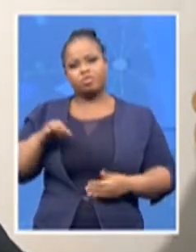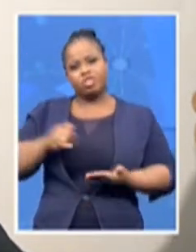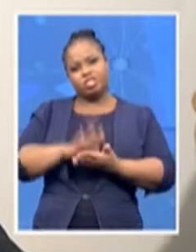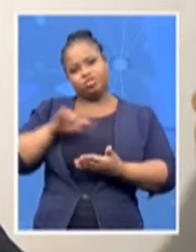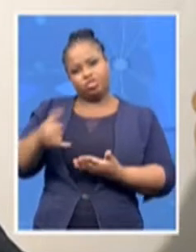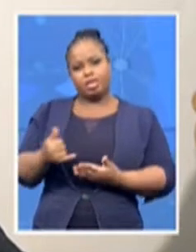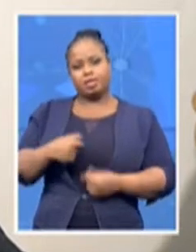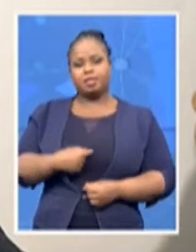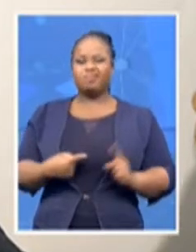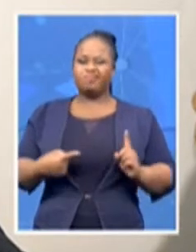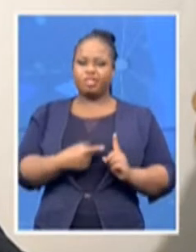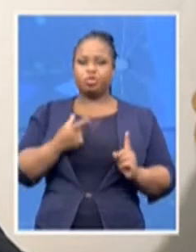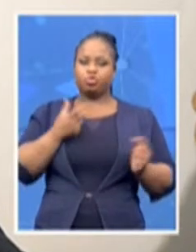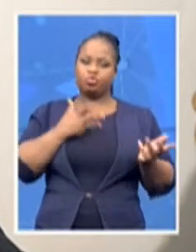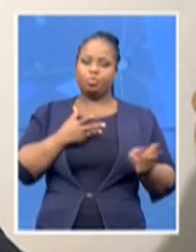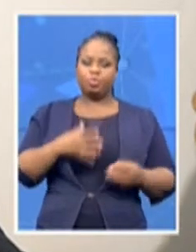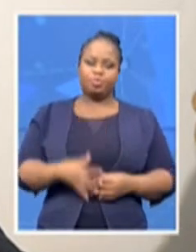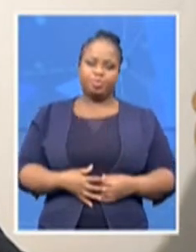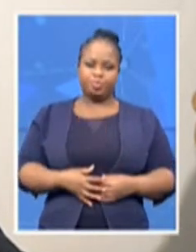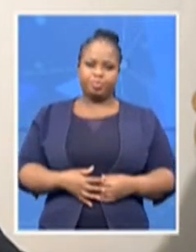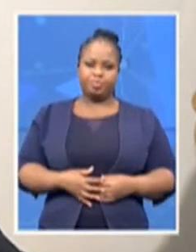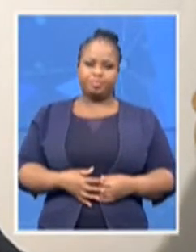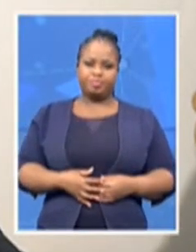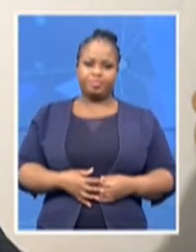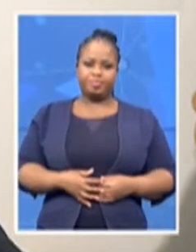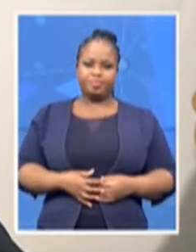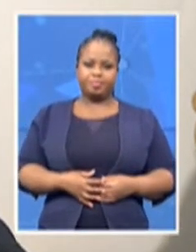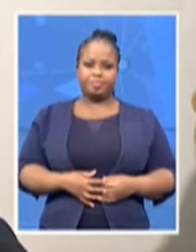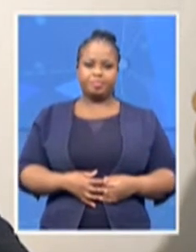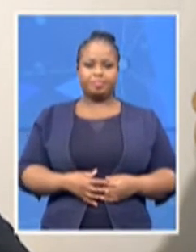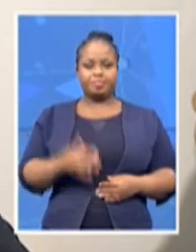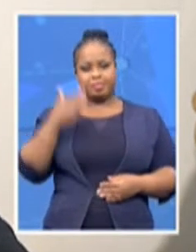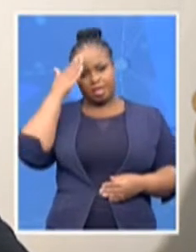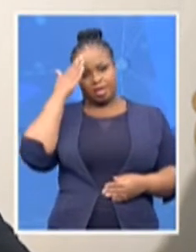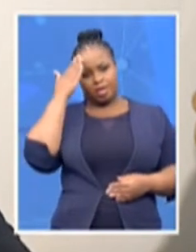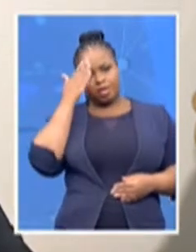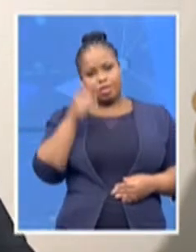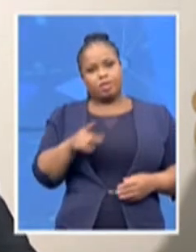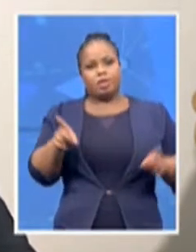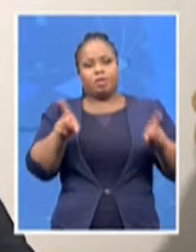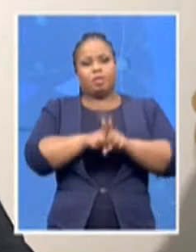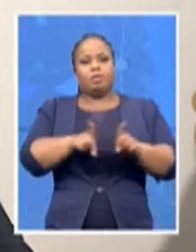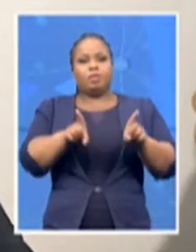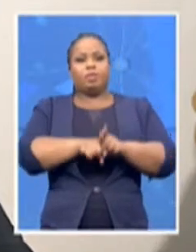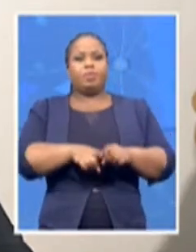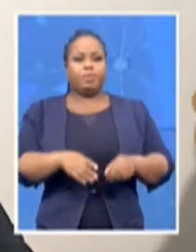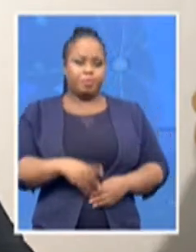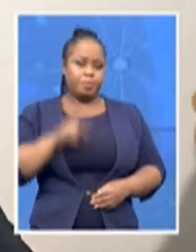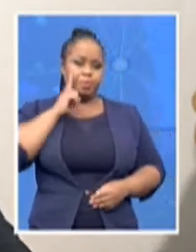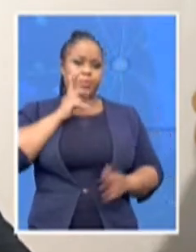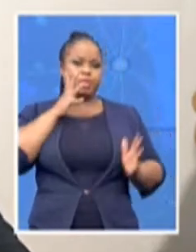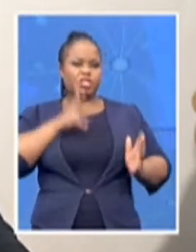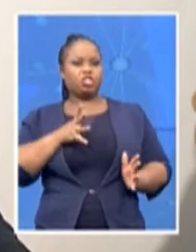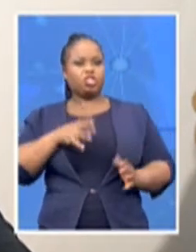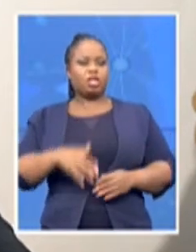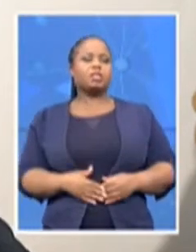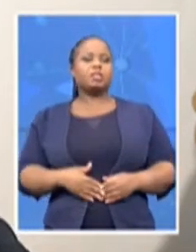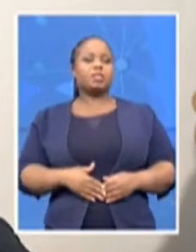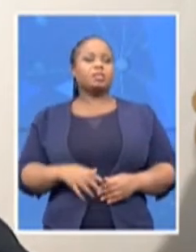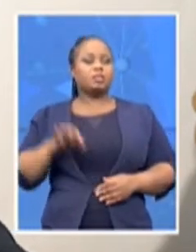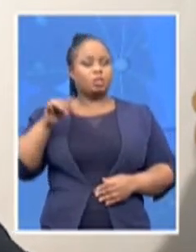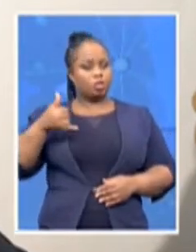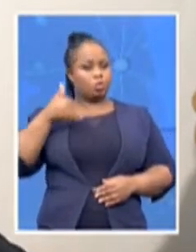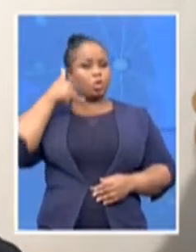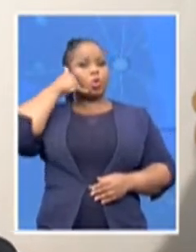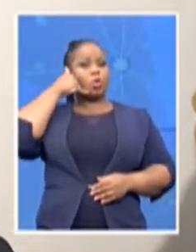I know even when we're doing the educators, you know, she would call me and say, Deputy Minister, we